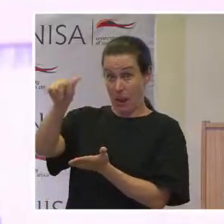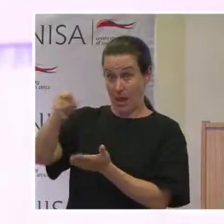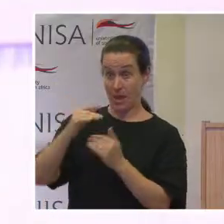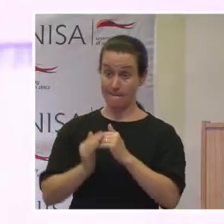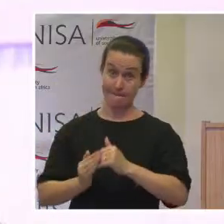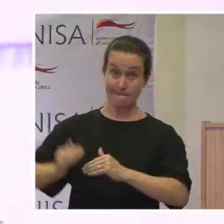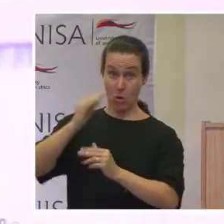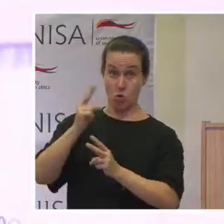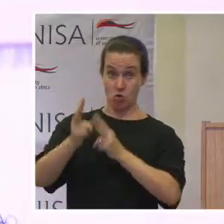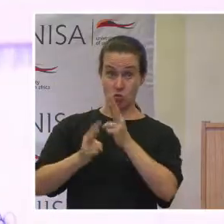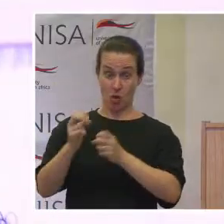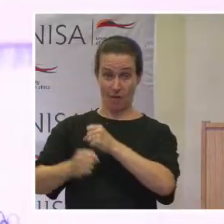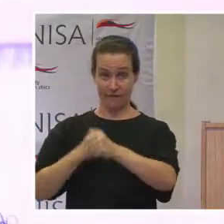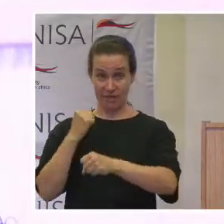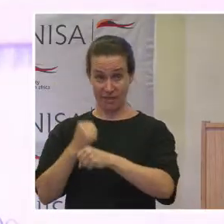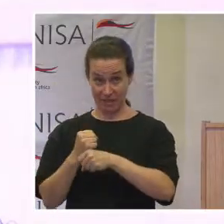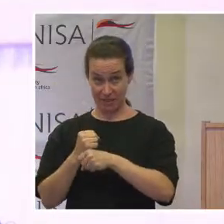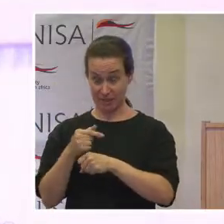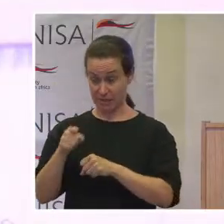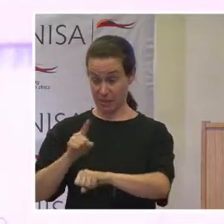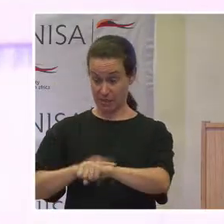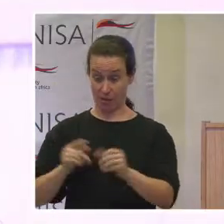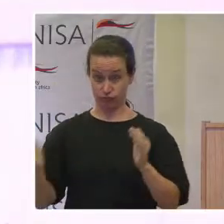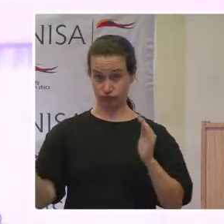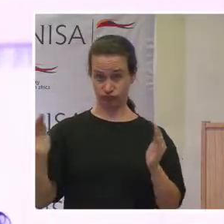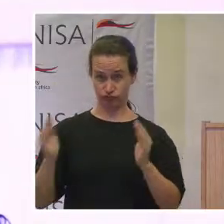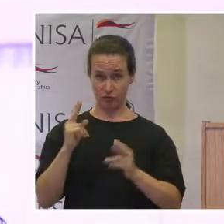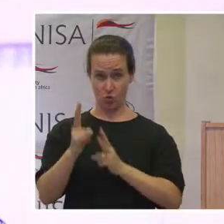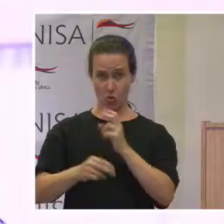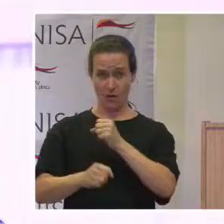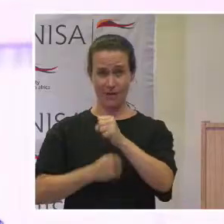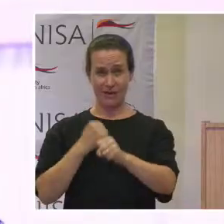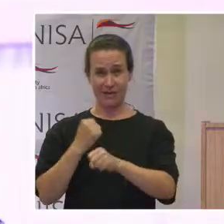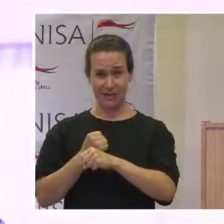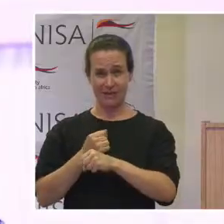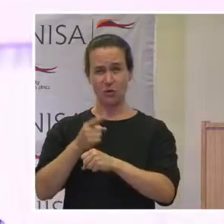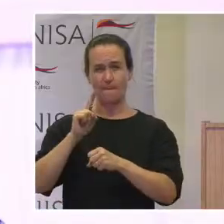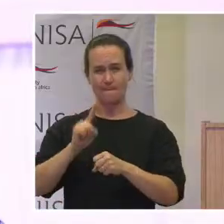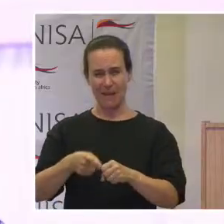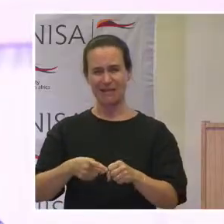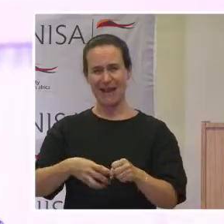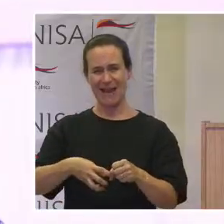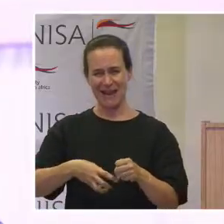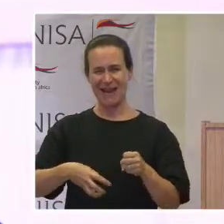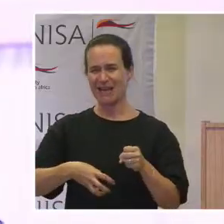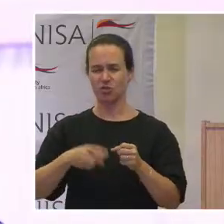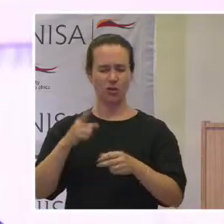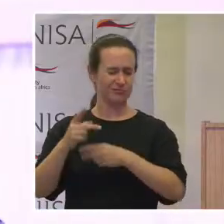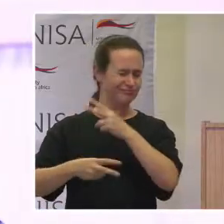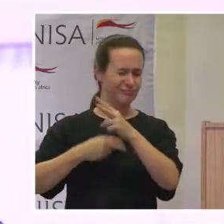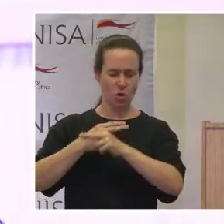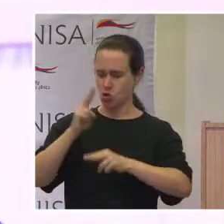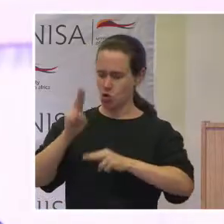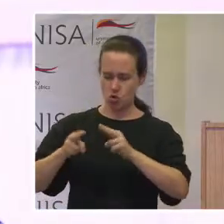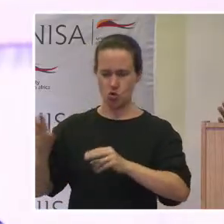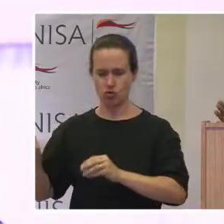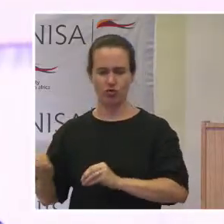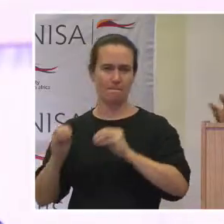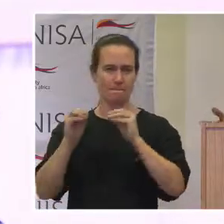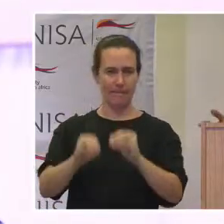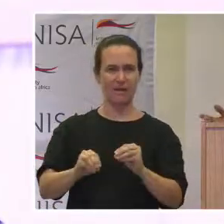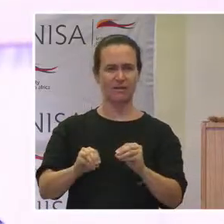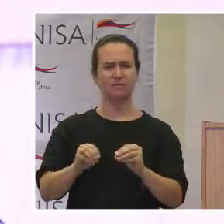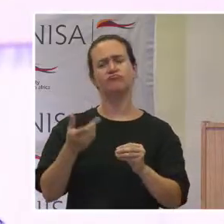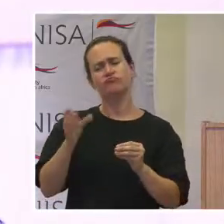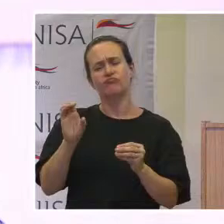12 years, in that time, you need to do an engine overhaul, right? So, okay,